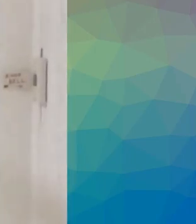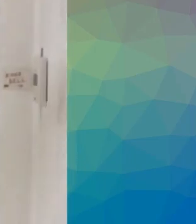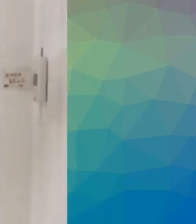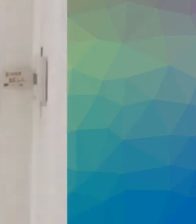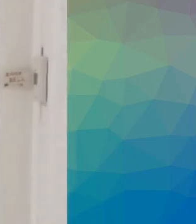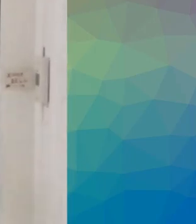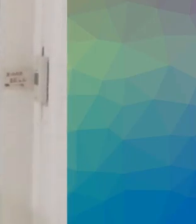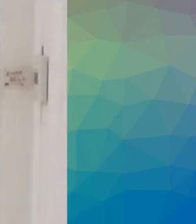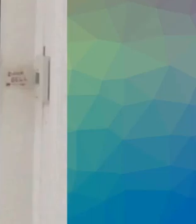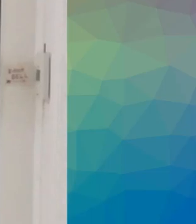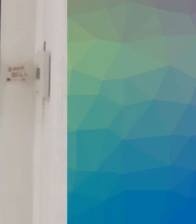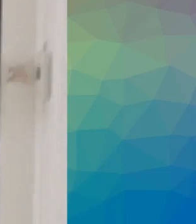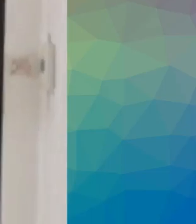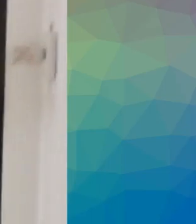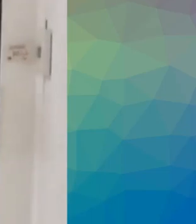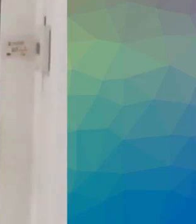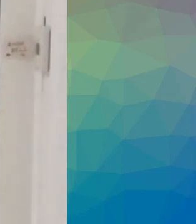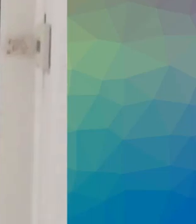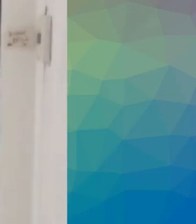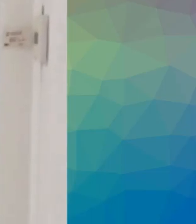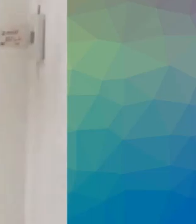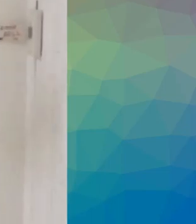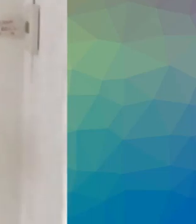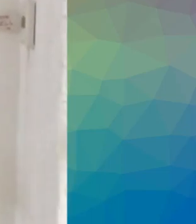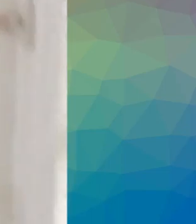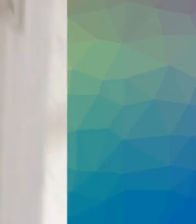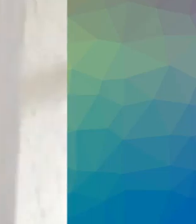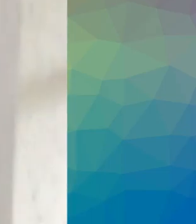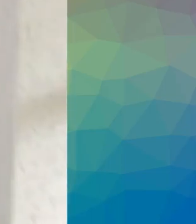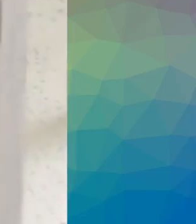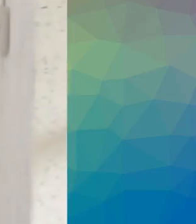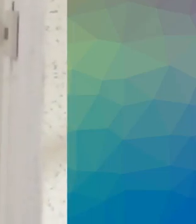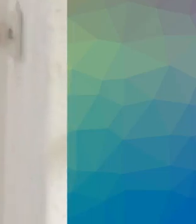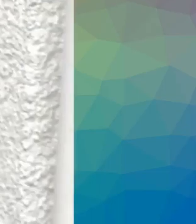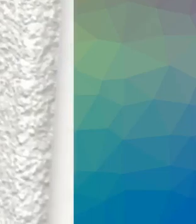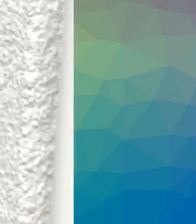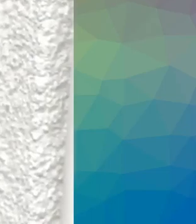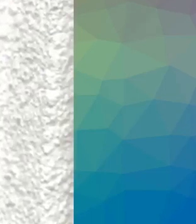then. God bless you all and stay safe. Thank you.